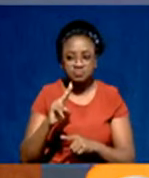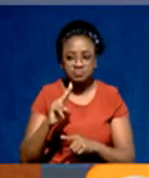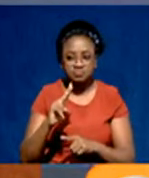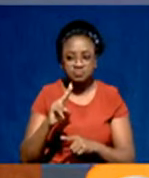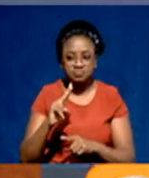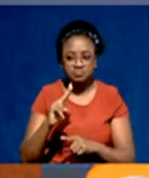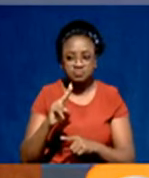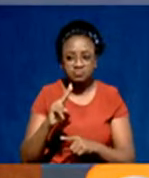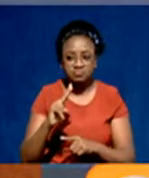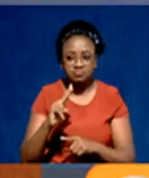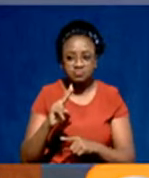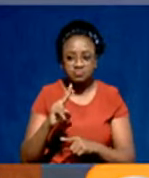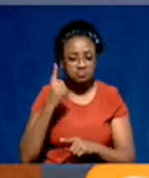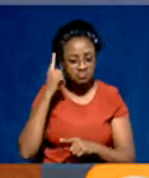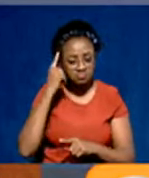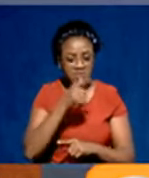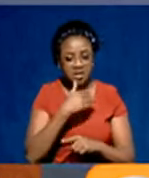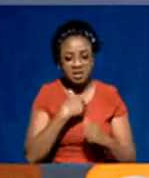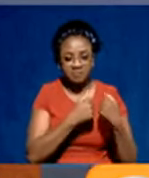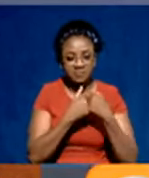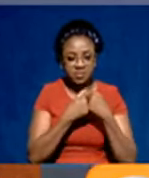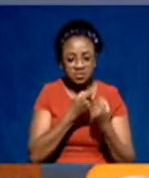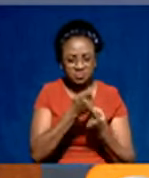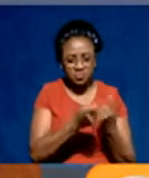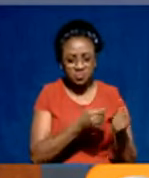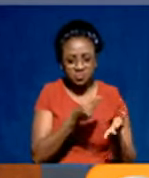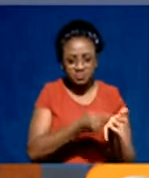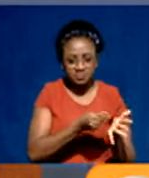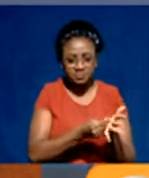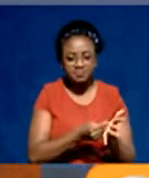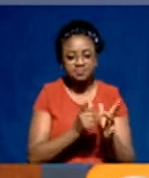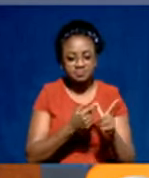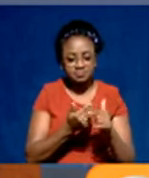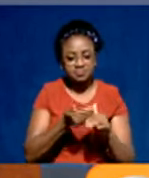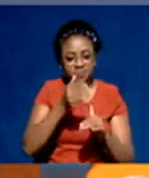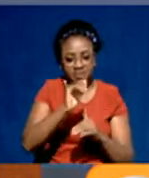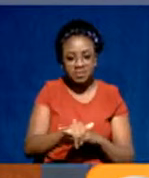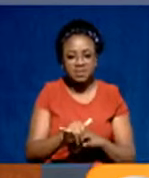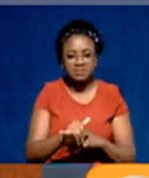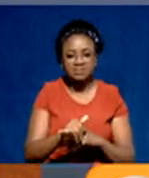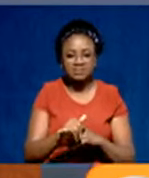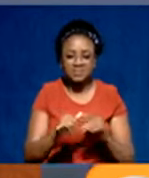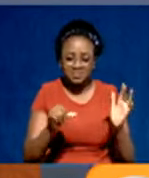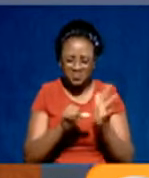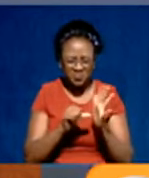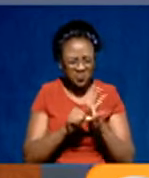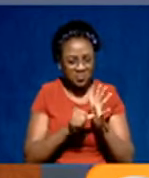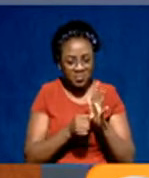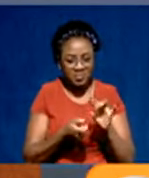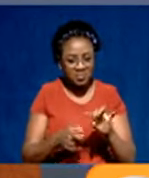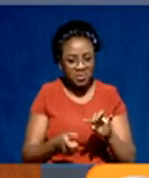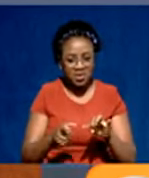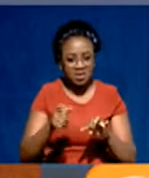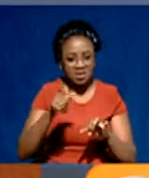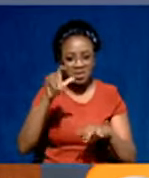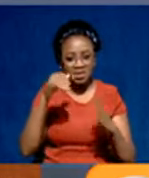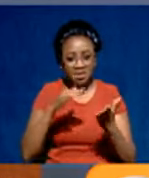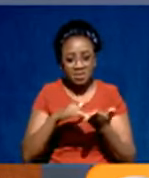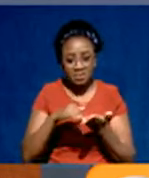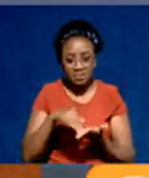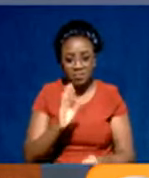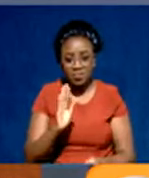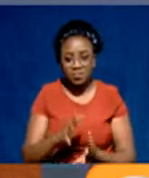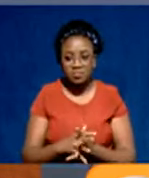he had a bit financial issues. And that's when my challenges started growing to the climax. Because certainly I